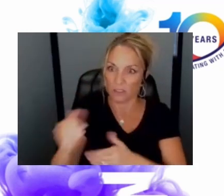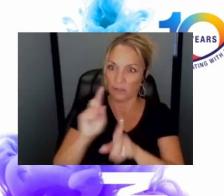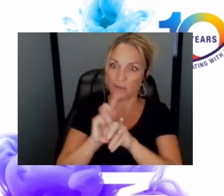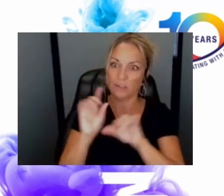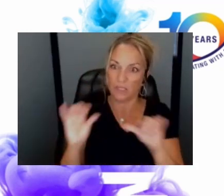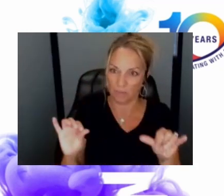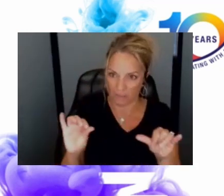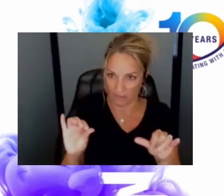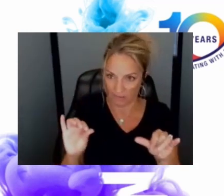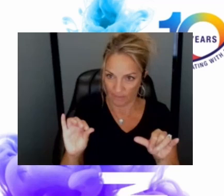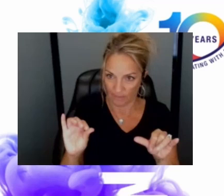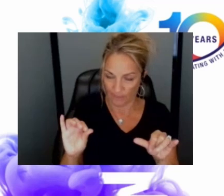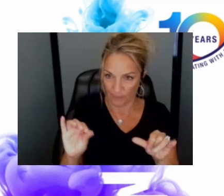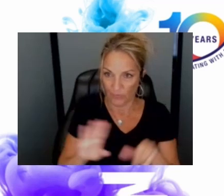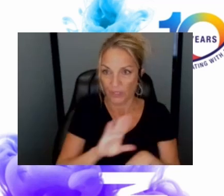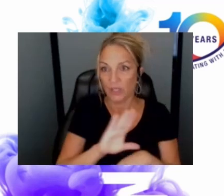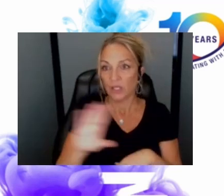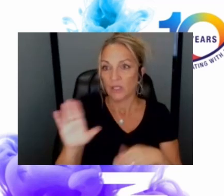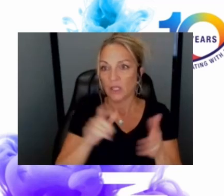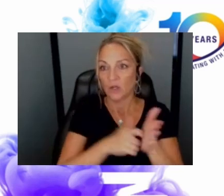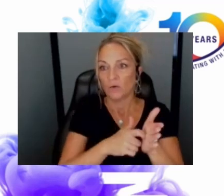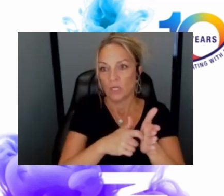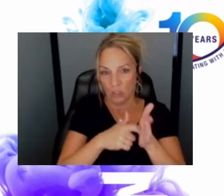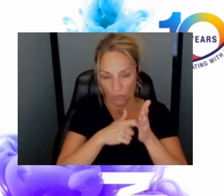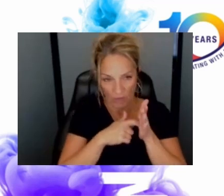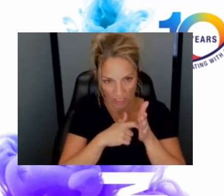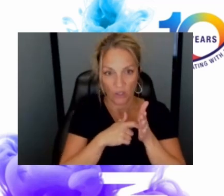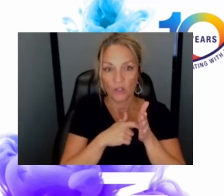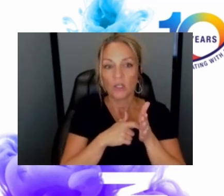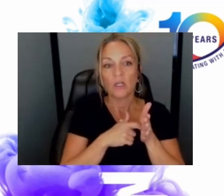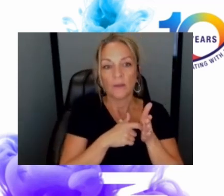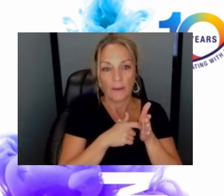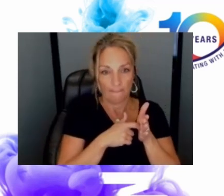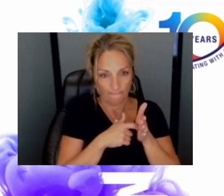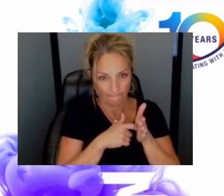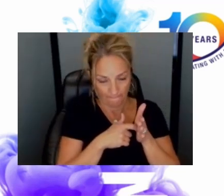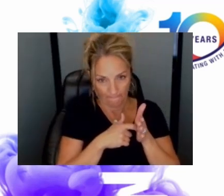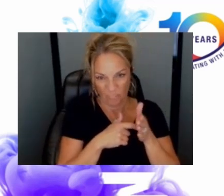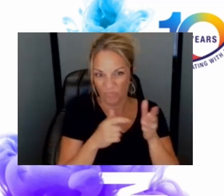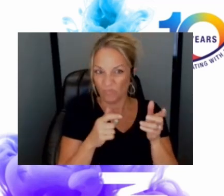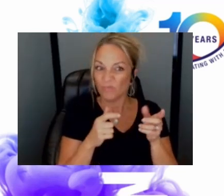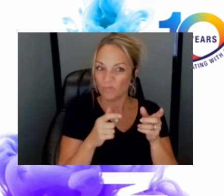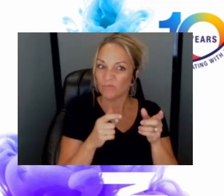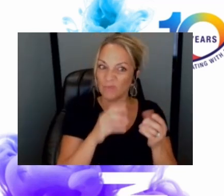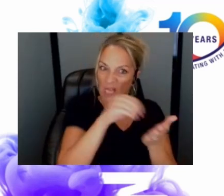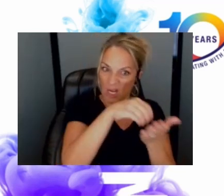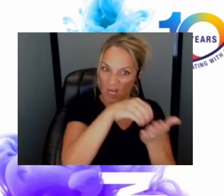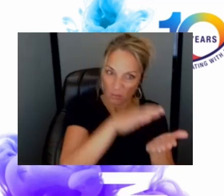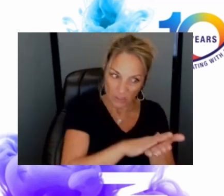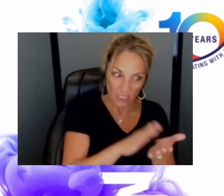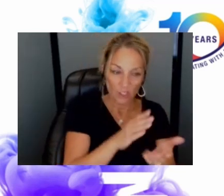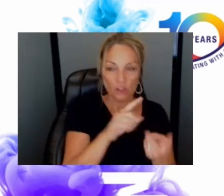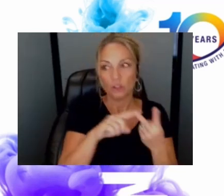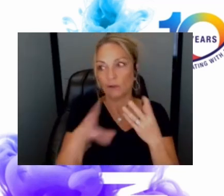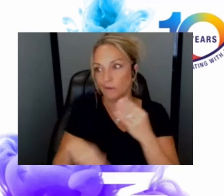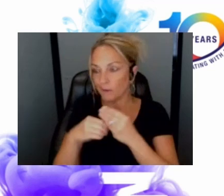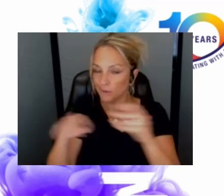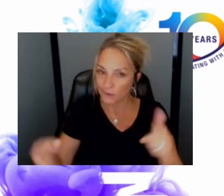required documentation and just additional challenges that you don't deal with on a regular